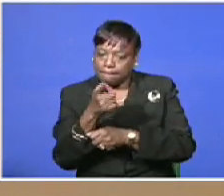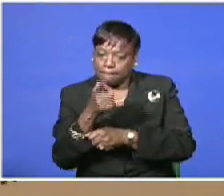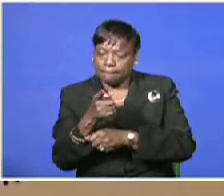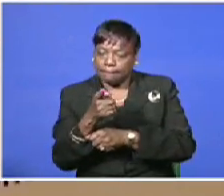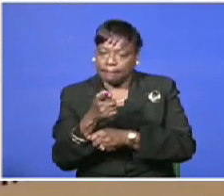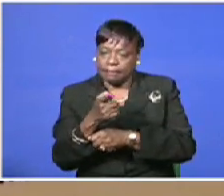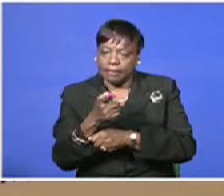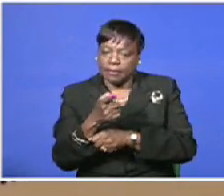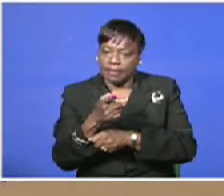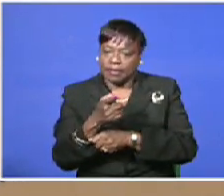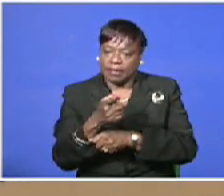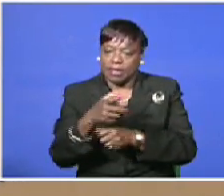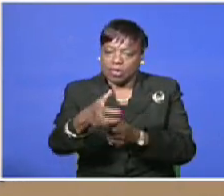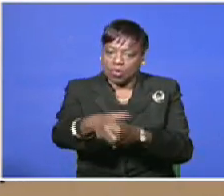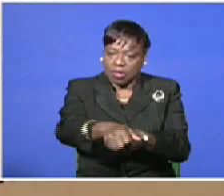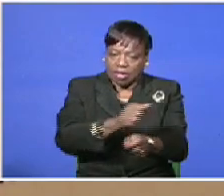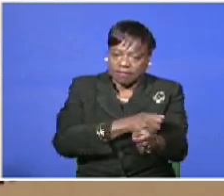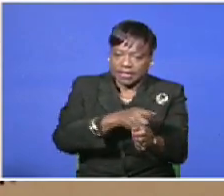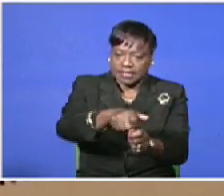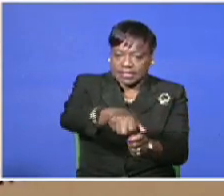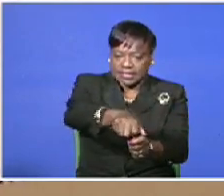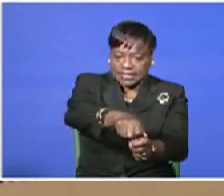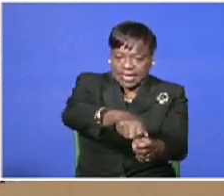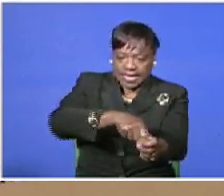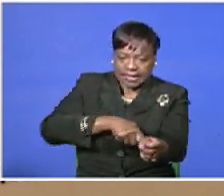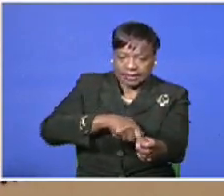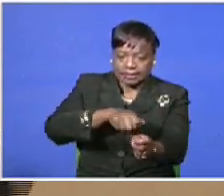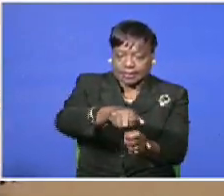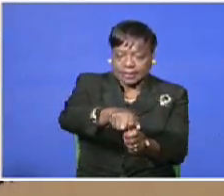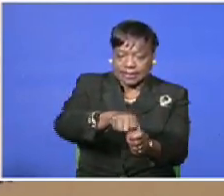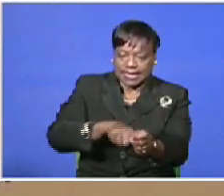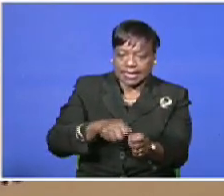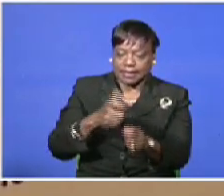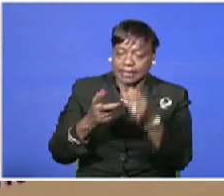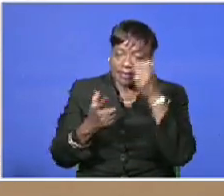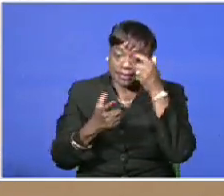cock the firearm a few times by sliding back the slide.